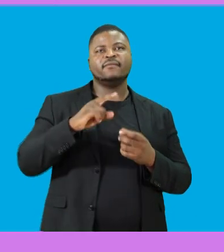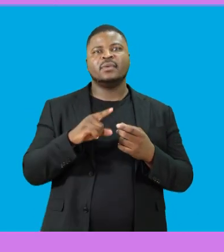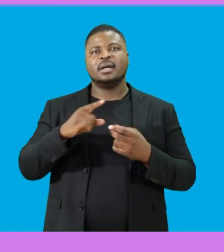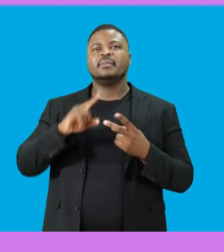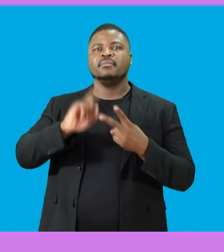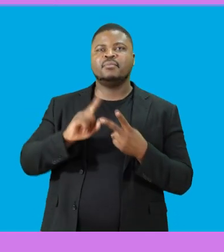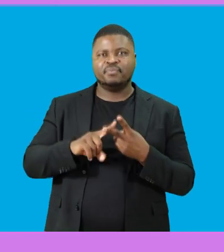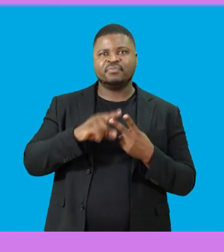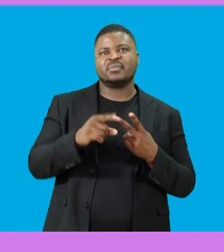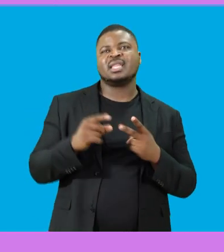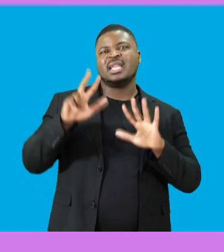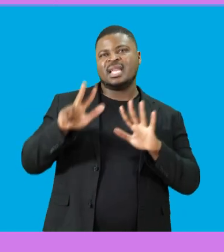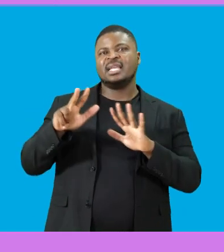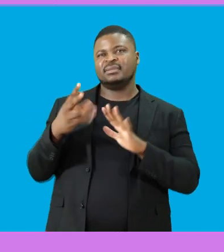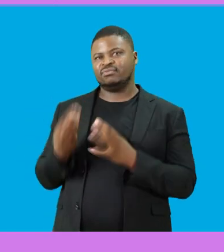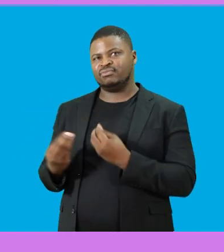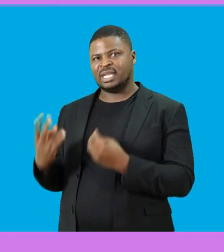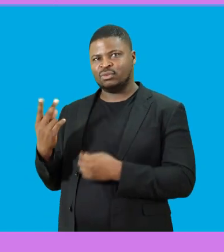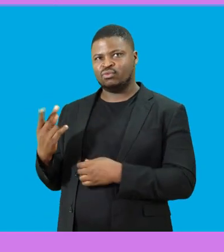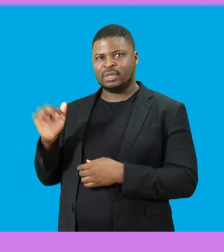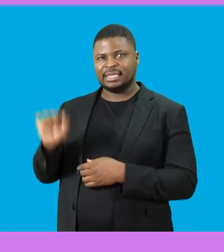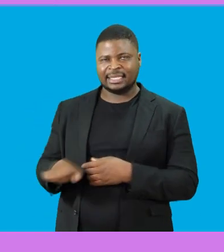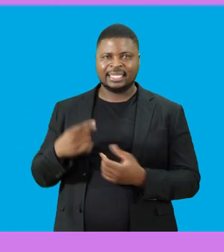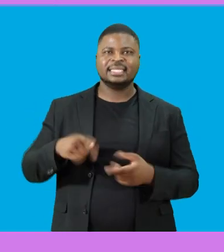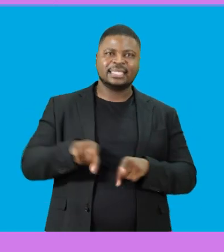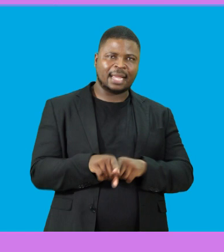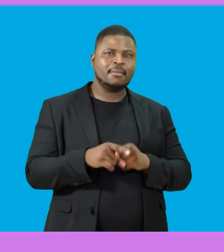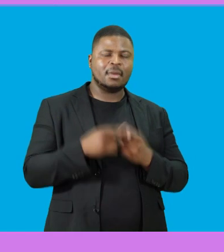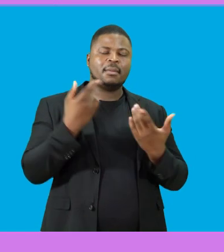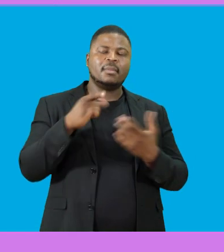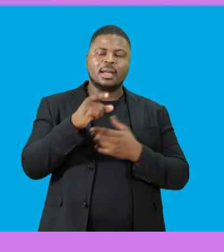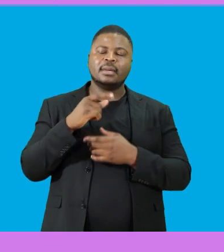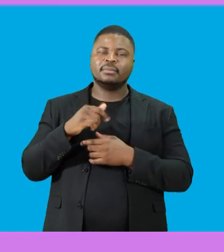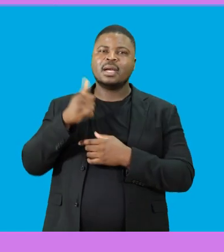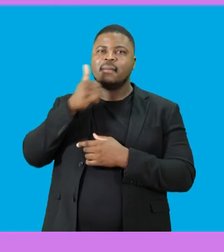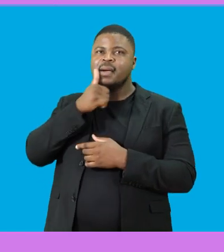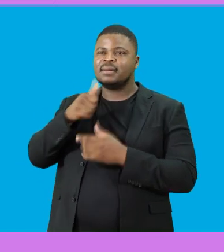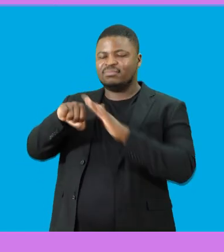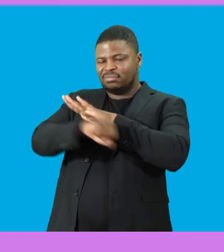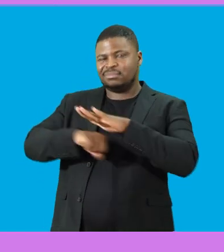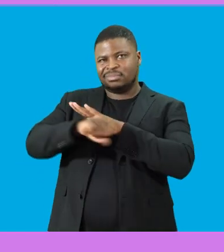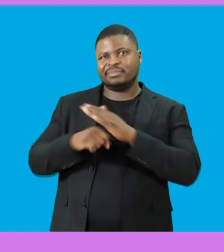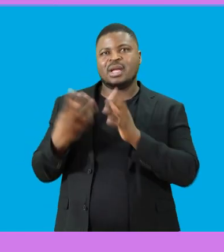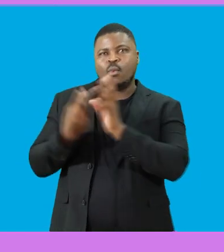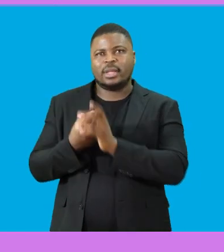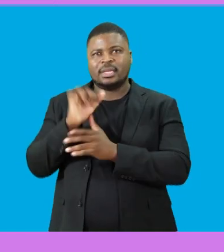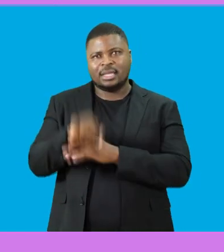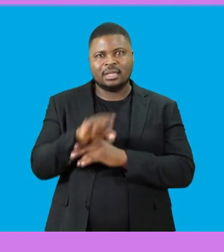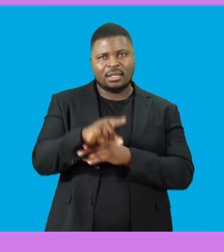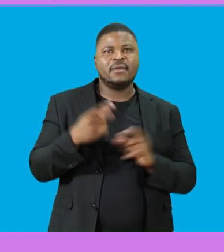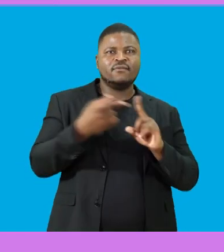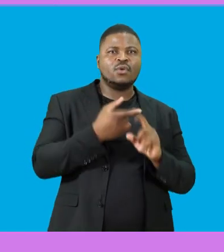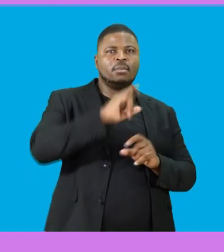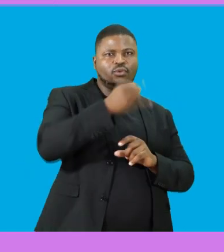a nanny from Johannesburg to Port Elizabeth. He receives a package deal that discounts